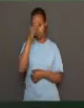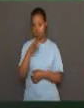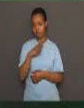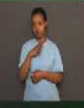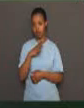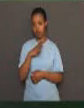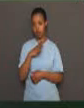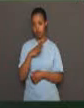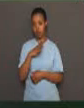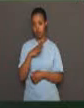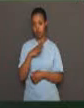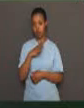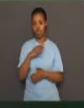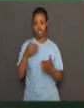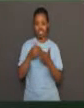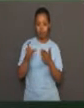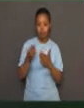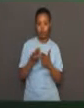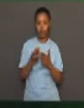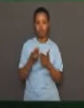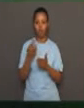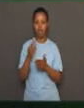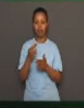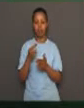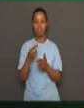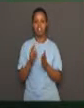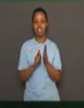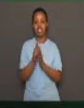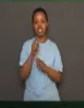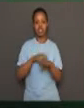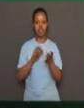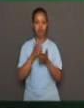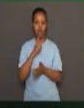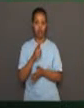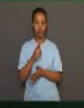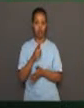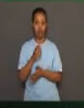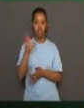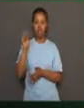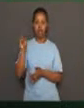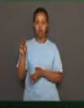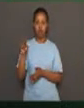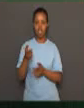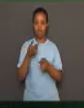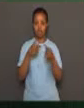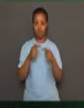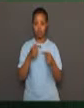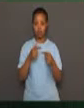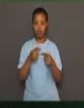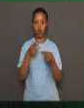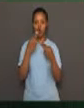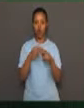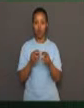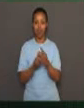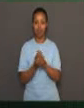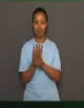in the early stage of development. The embryo comes from a fertilized egg